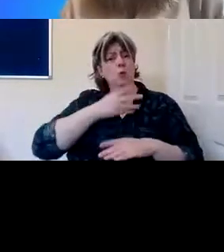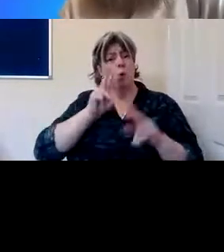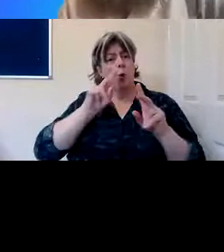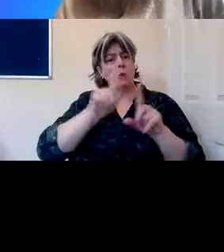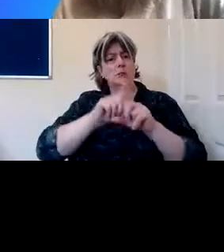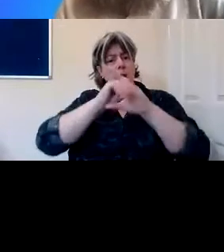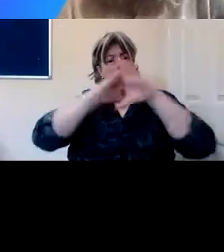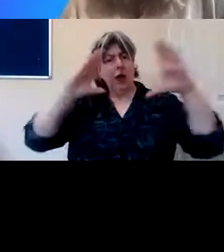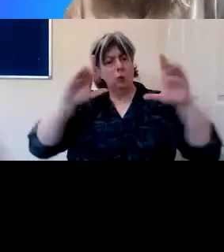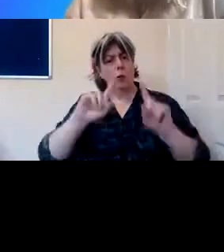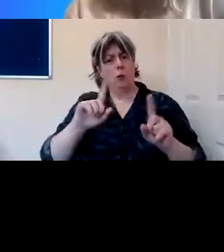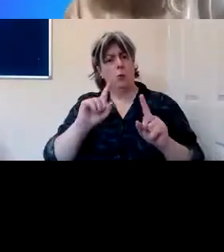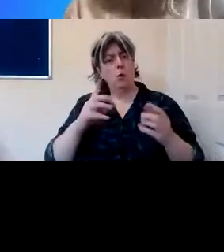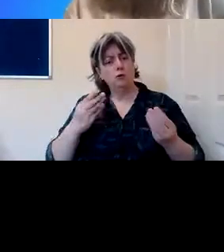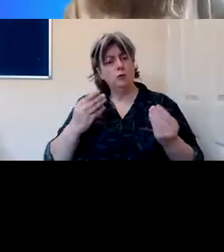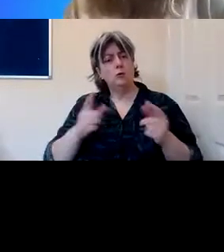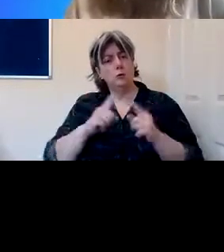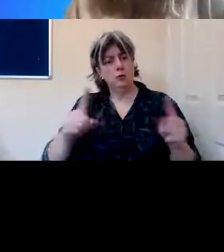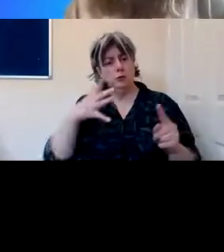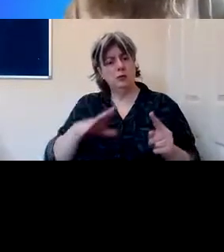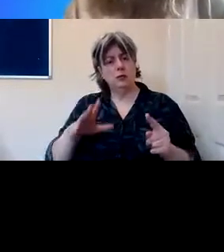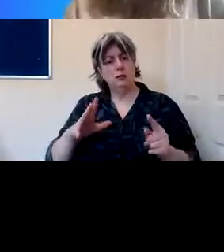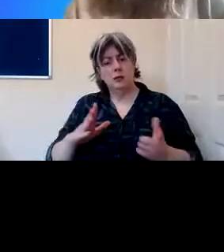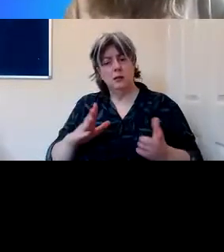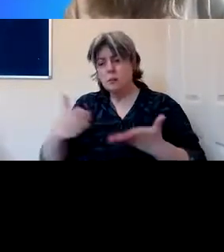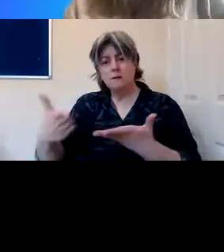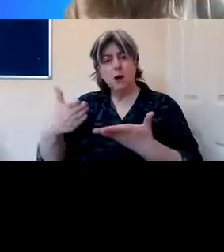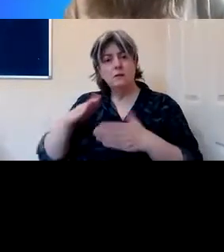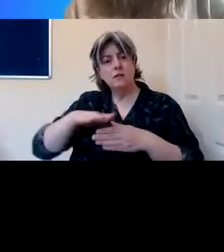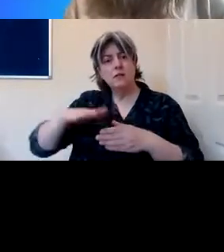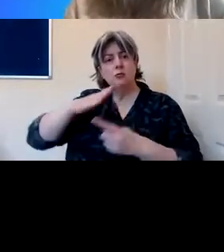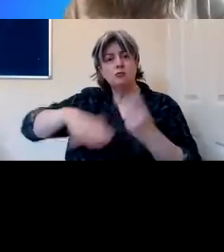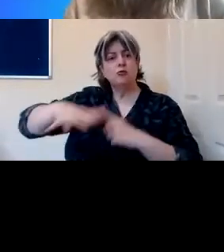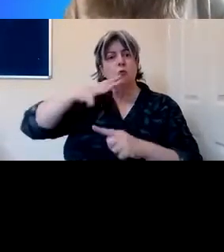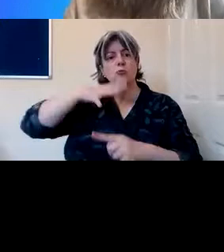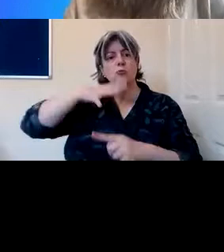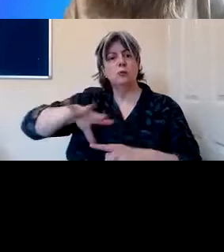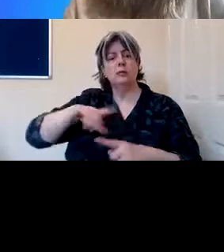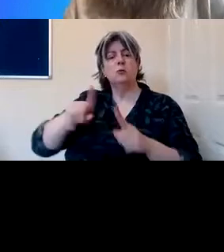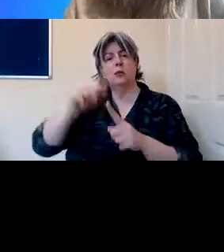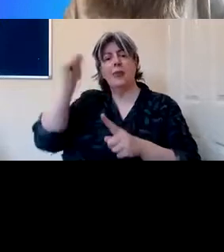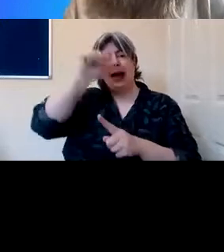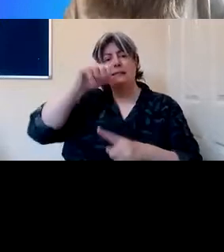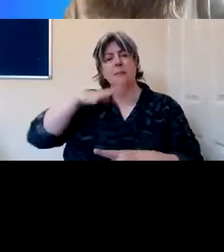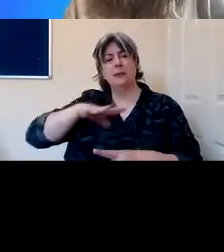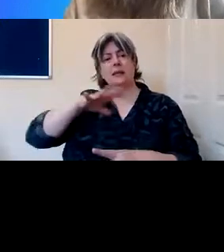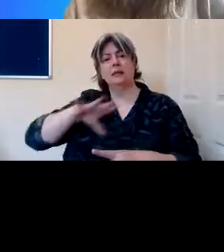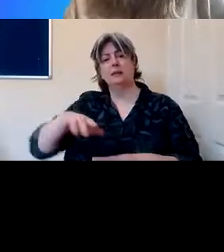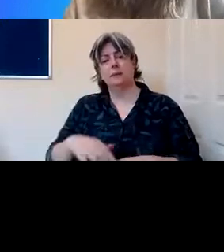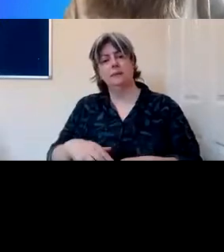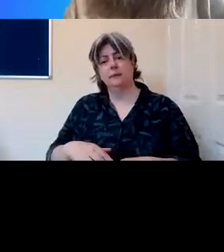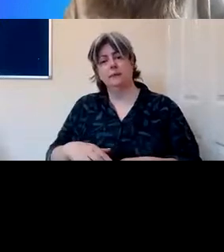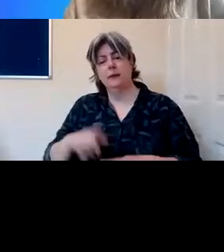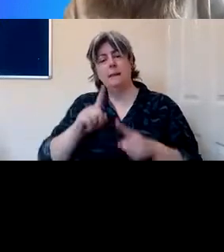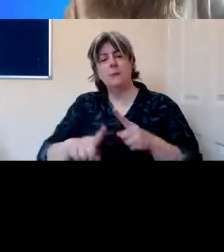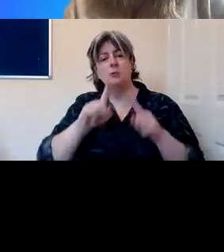school to provide for the social needs of the children as well as for their academic needs? Most teachers will still want to play a